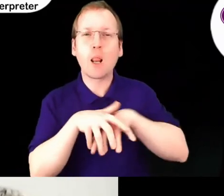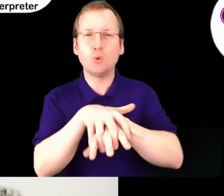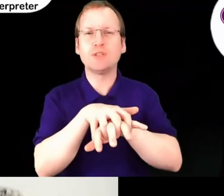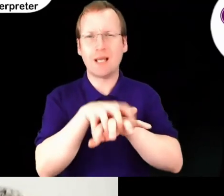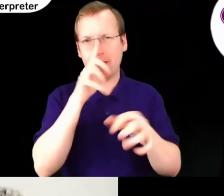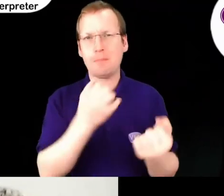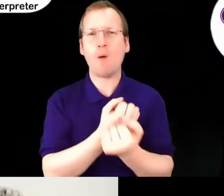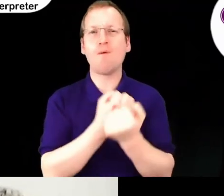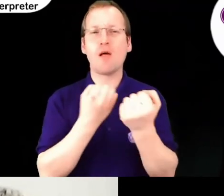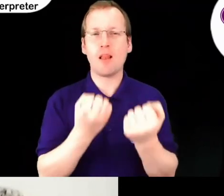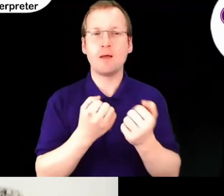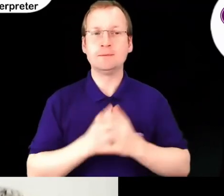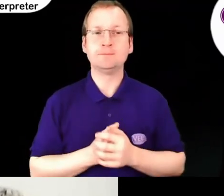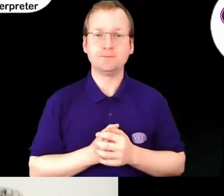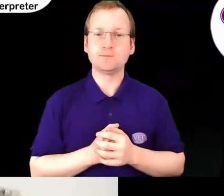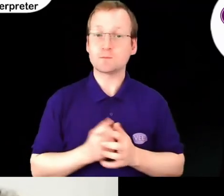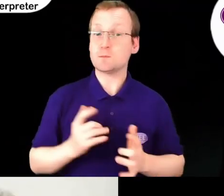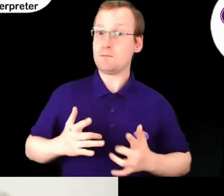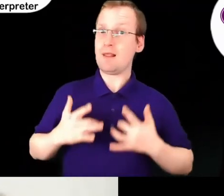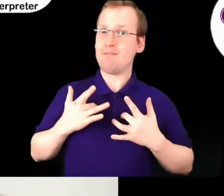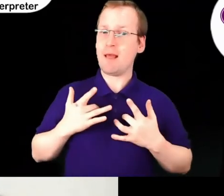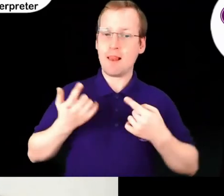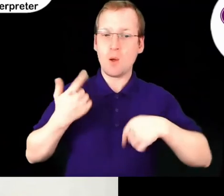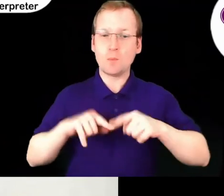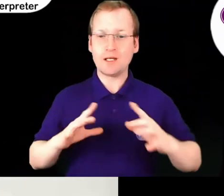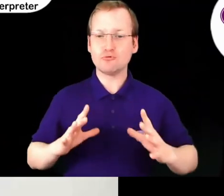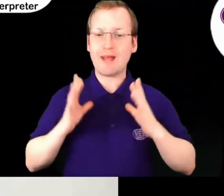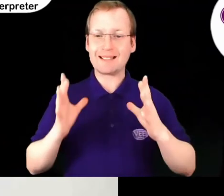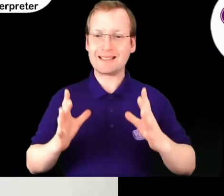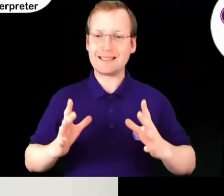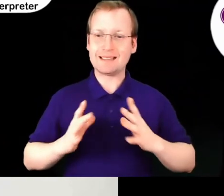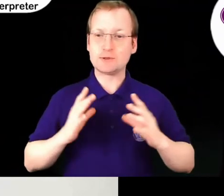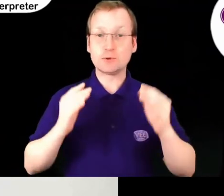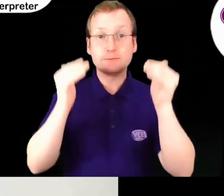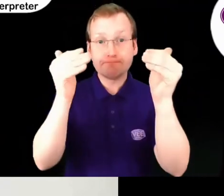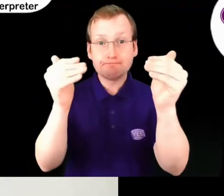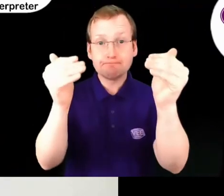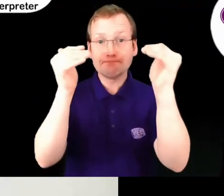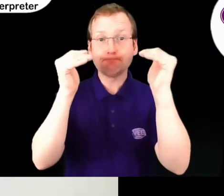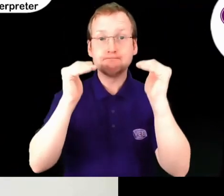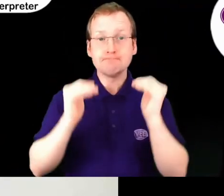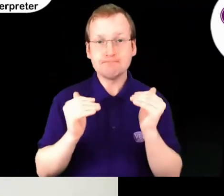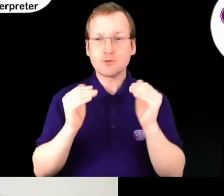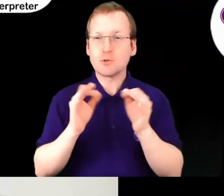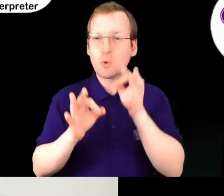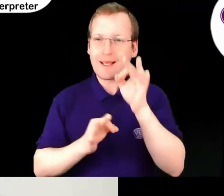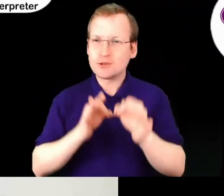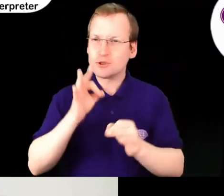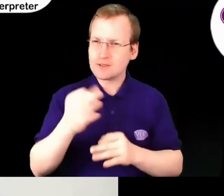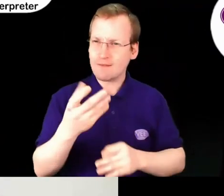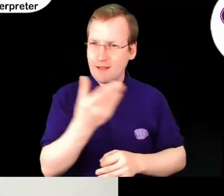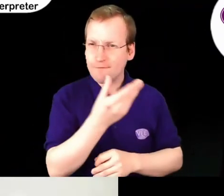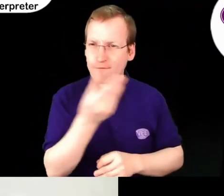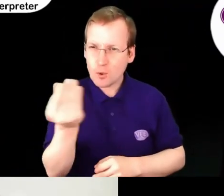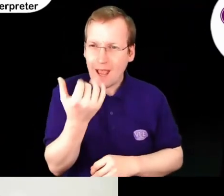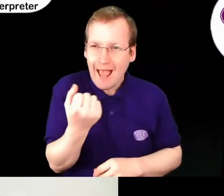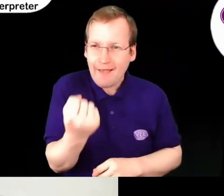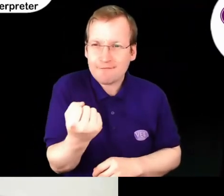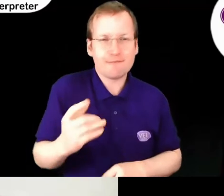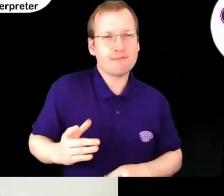So I think we're ready now to move to some questions from some of the other people here, and I can see there's a few there